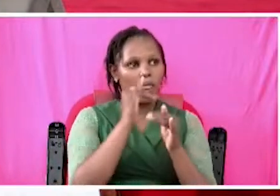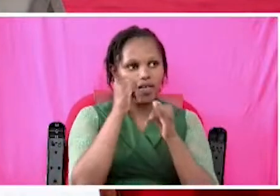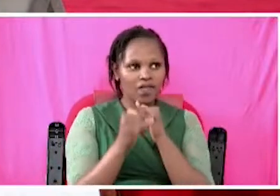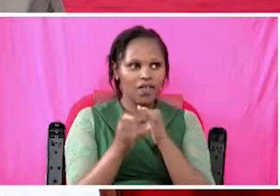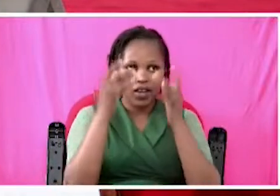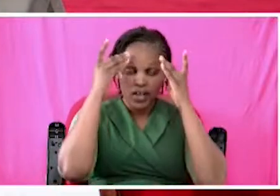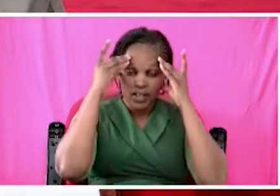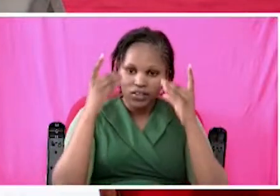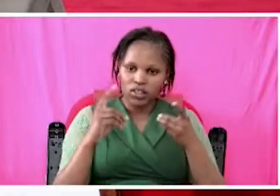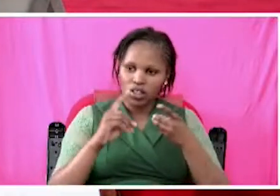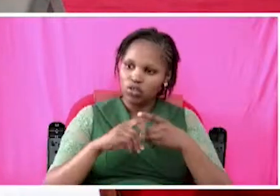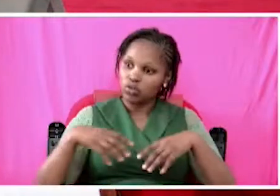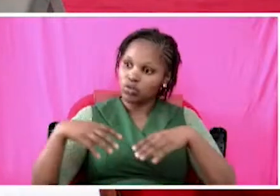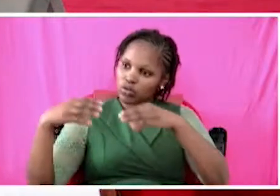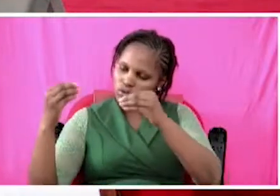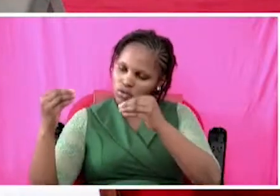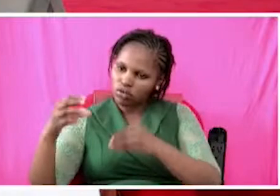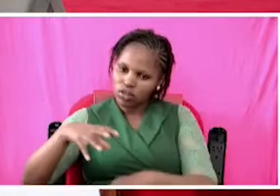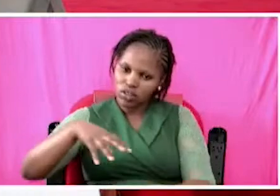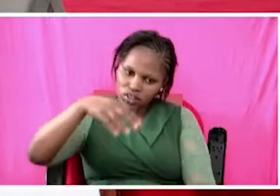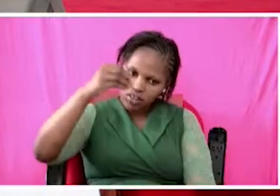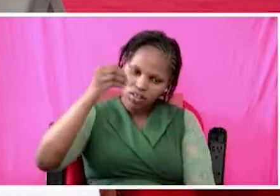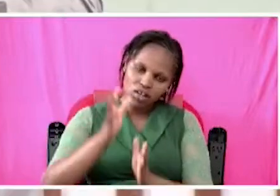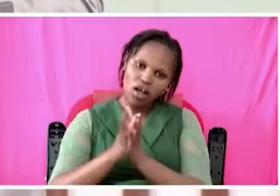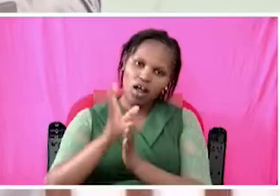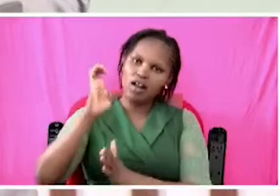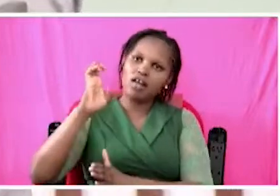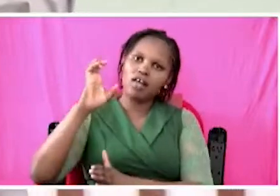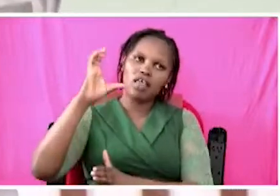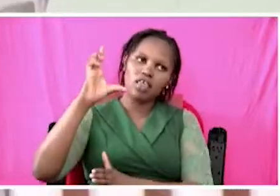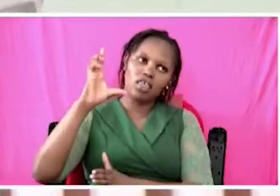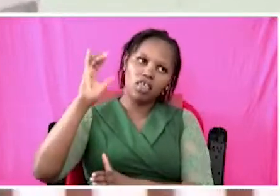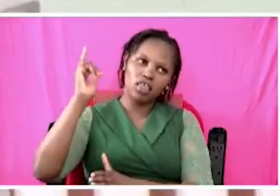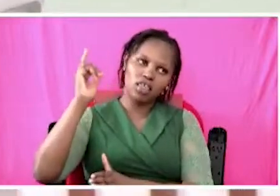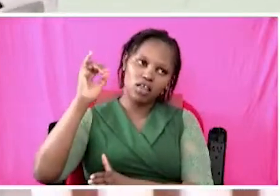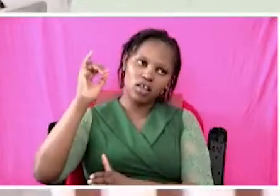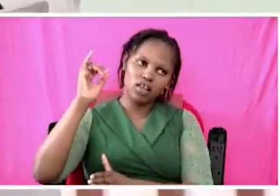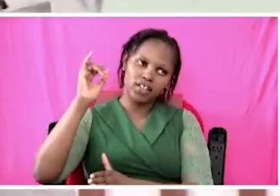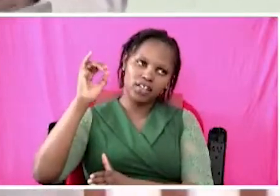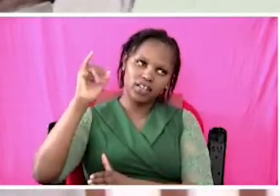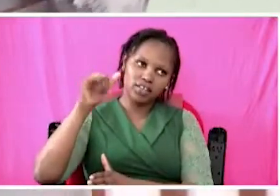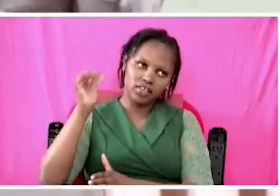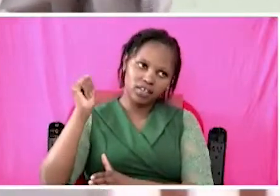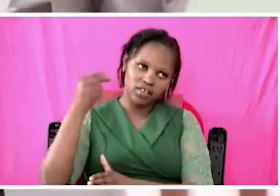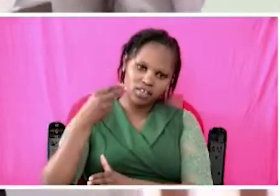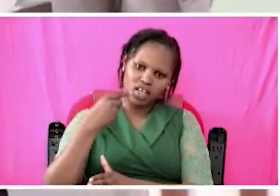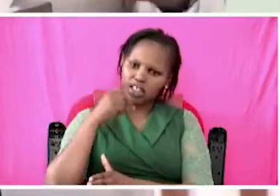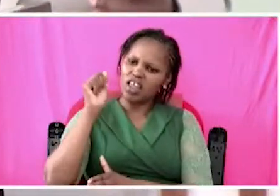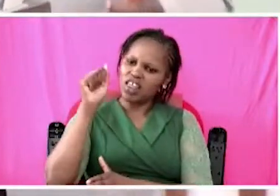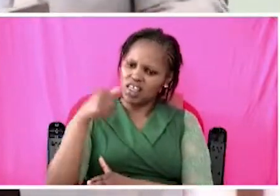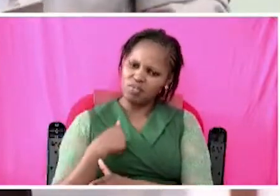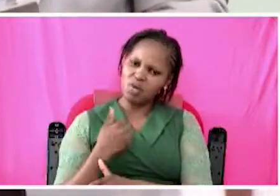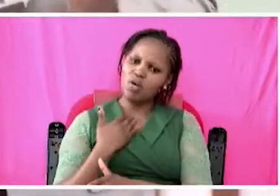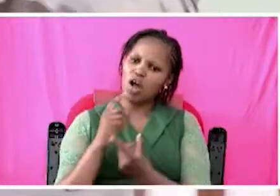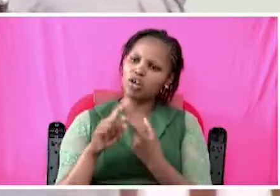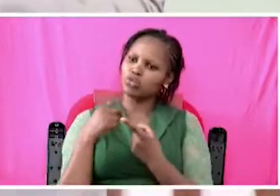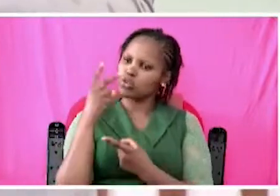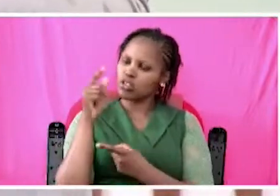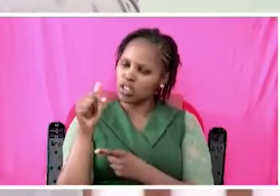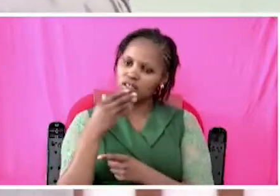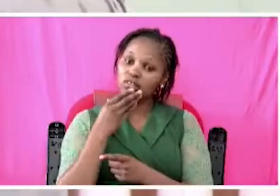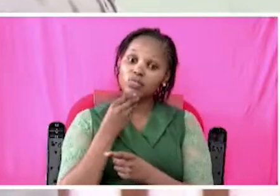he goes, he tells him, and Elijah says, yes, I want to see this man. Immediately when he